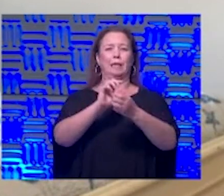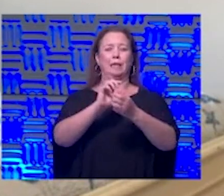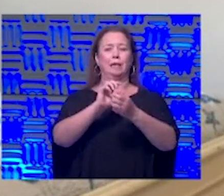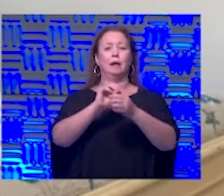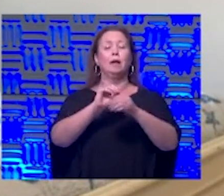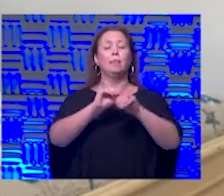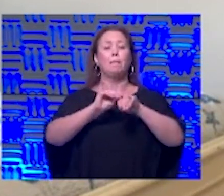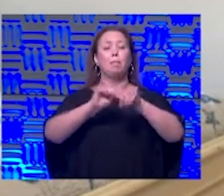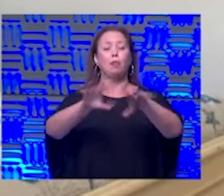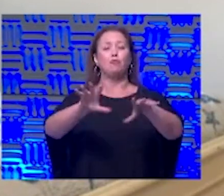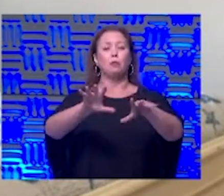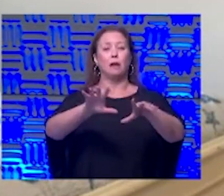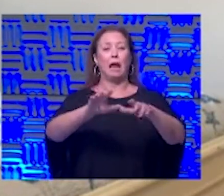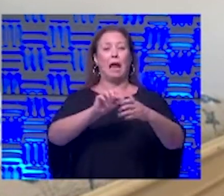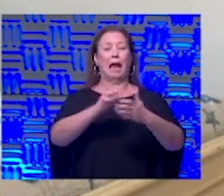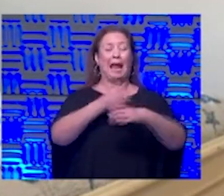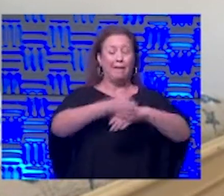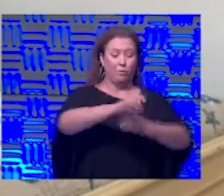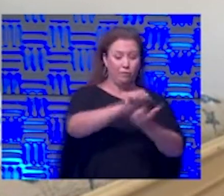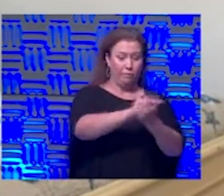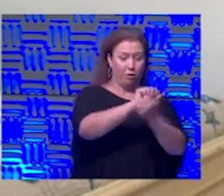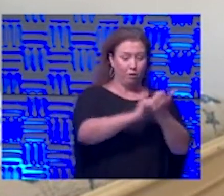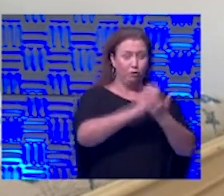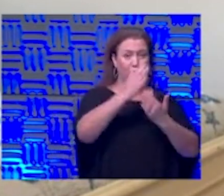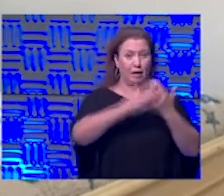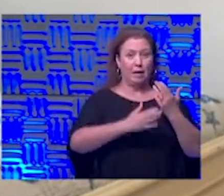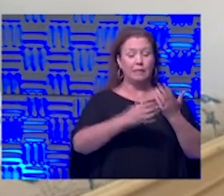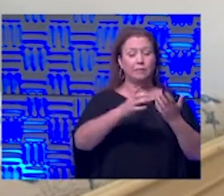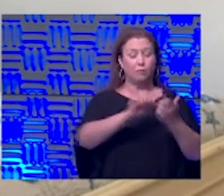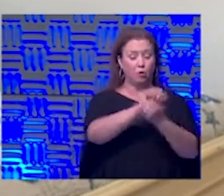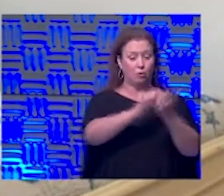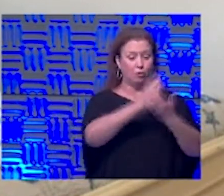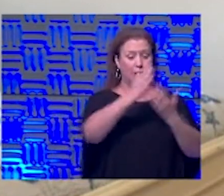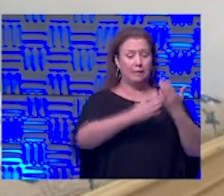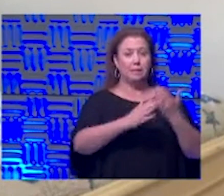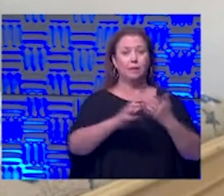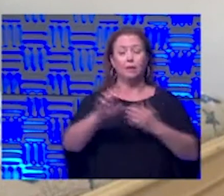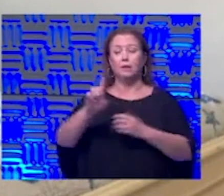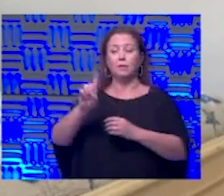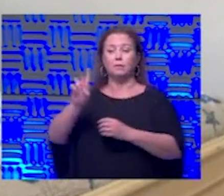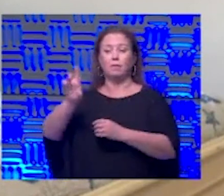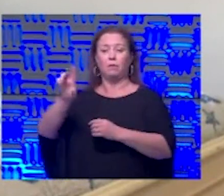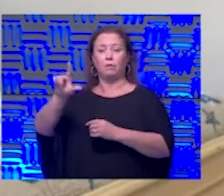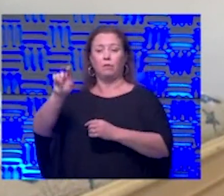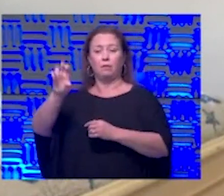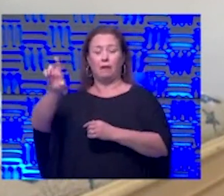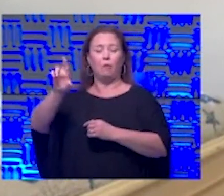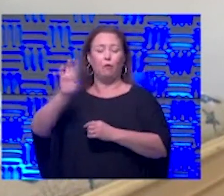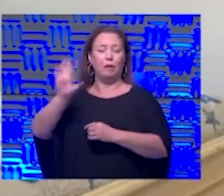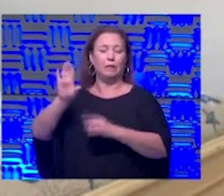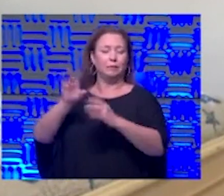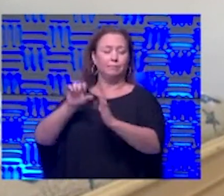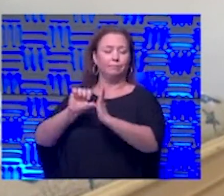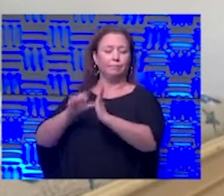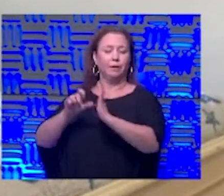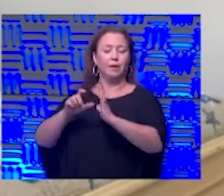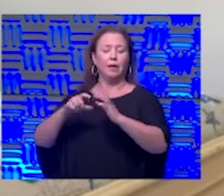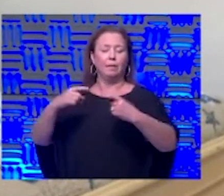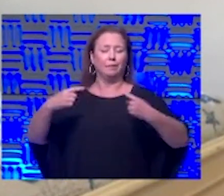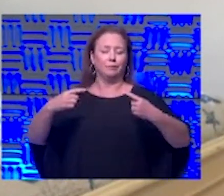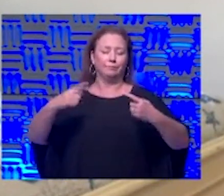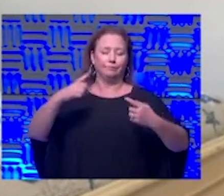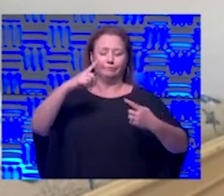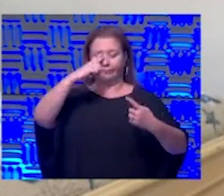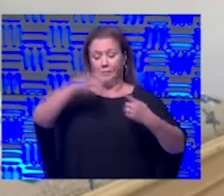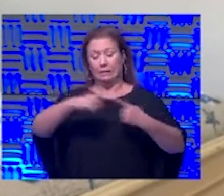blow dryers after you've washed your hands. Certainly, again, to Dr. Lauer's point, there's a lot of debate, or